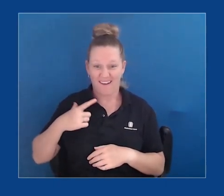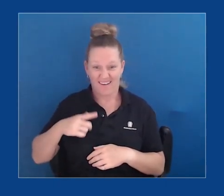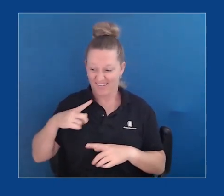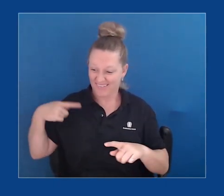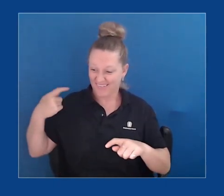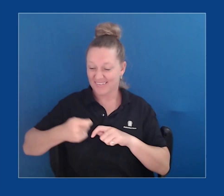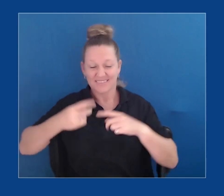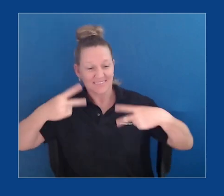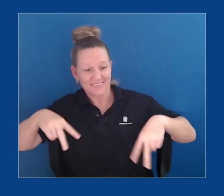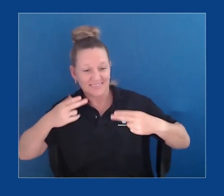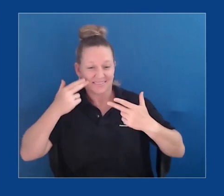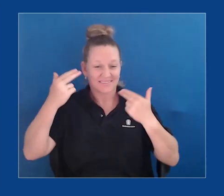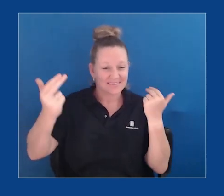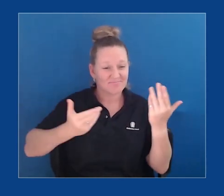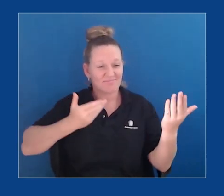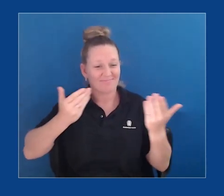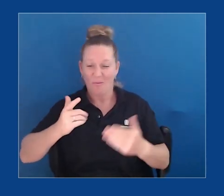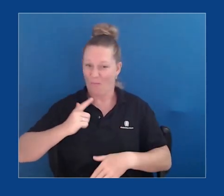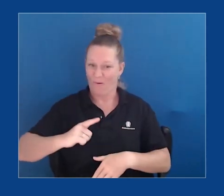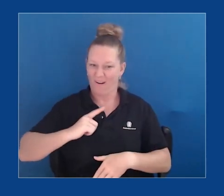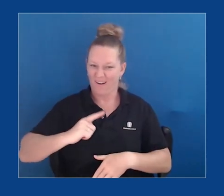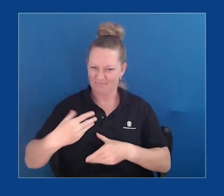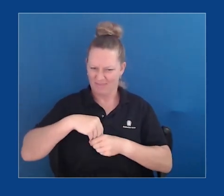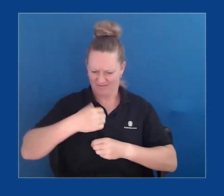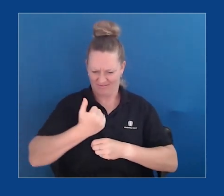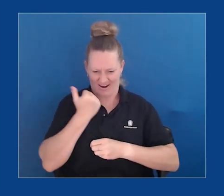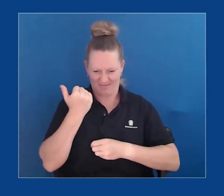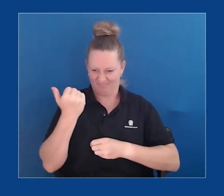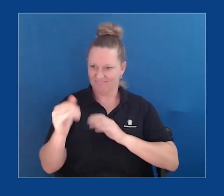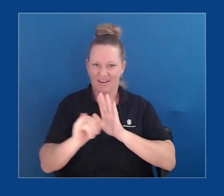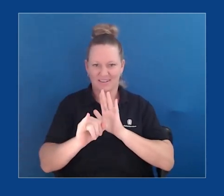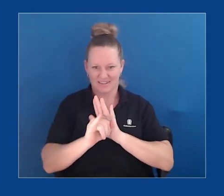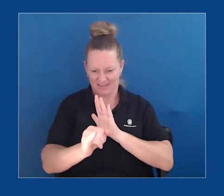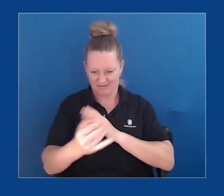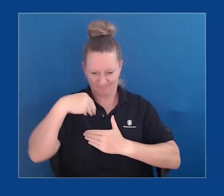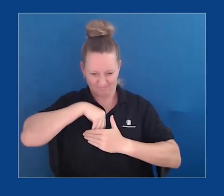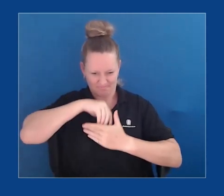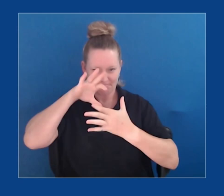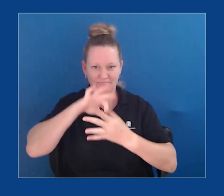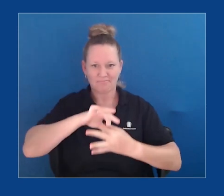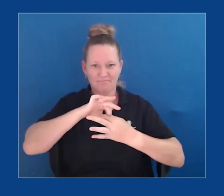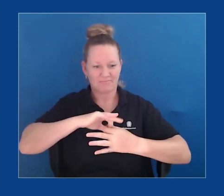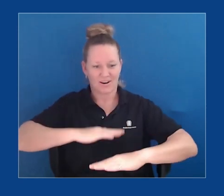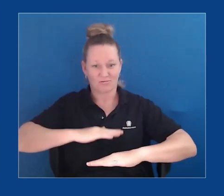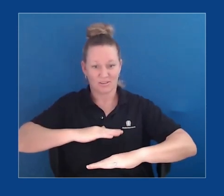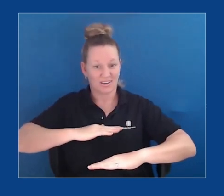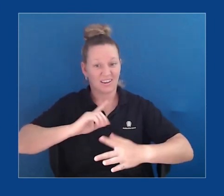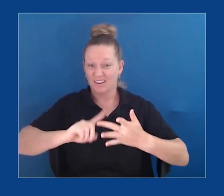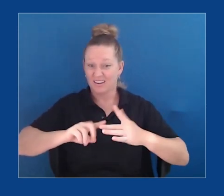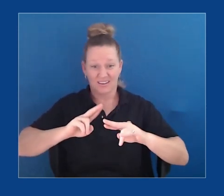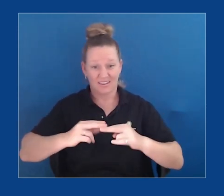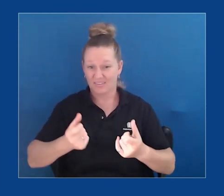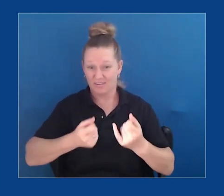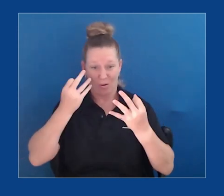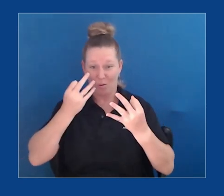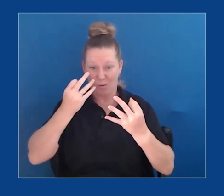we are as Aboriginal people that are connected to country. And without that connection, who